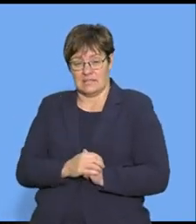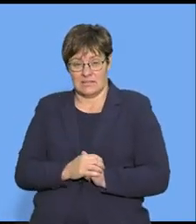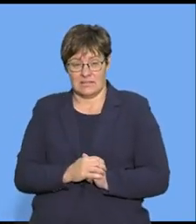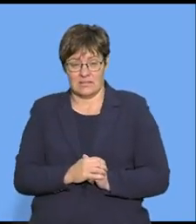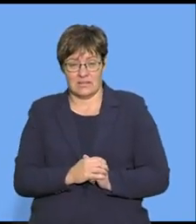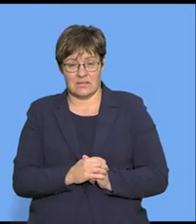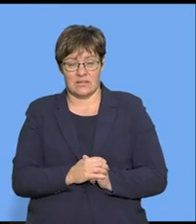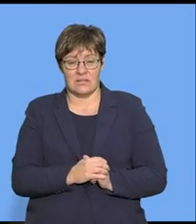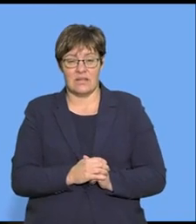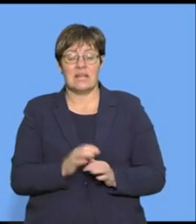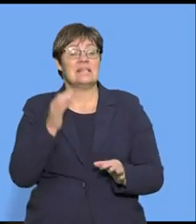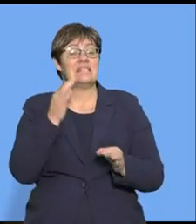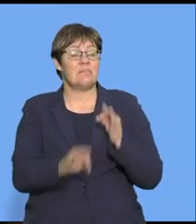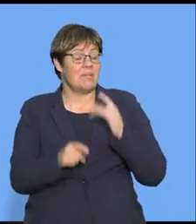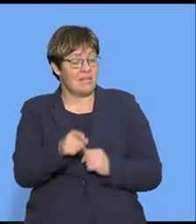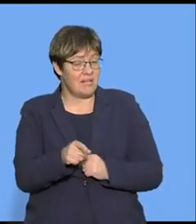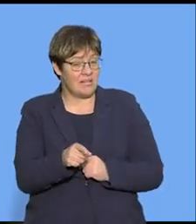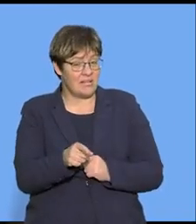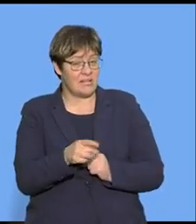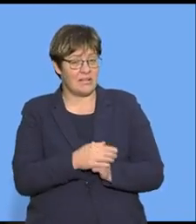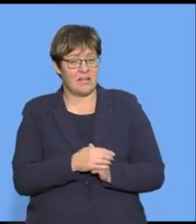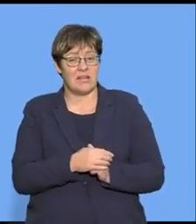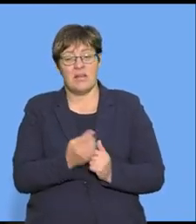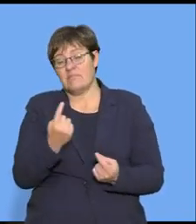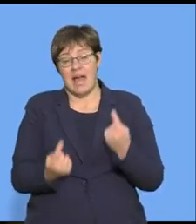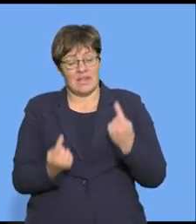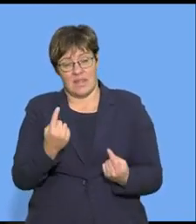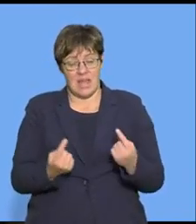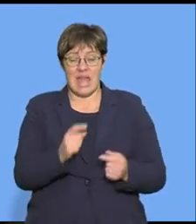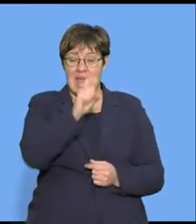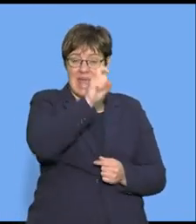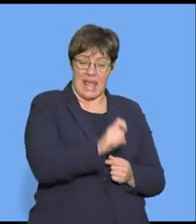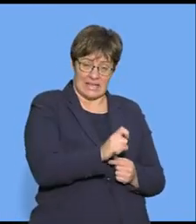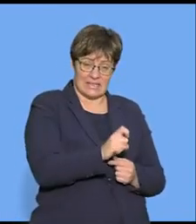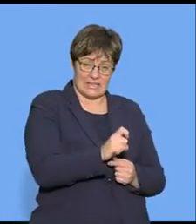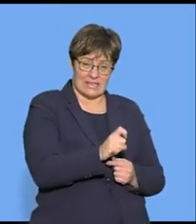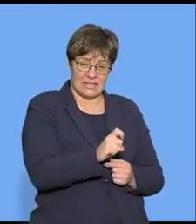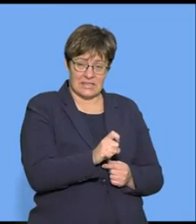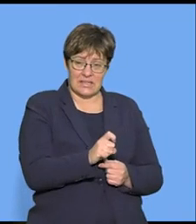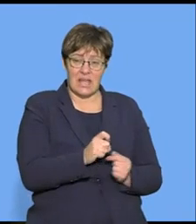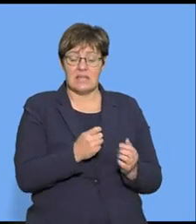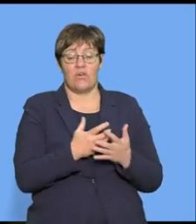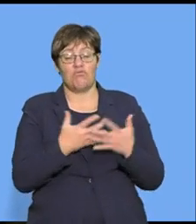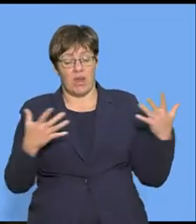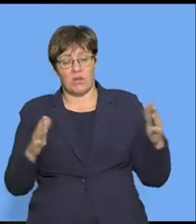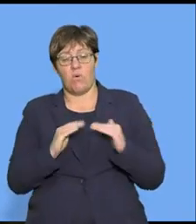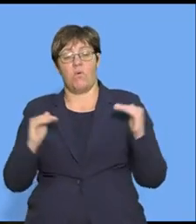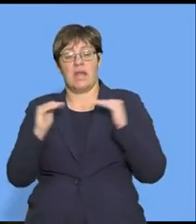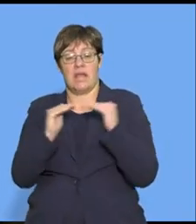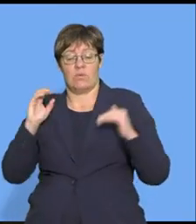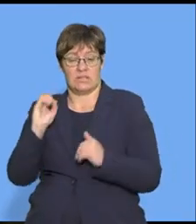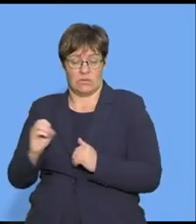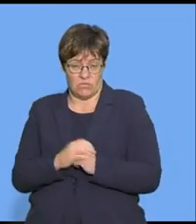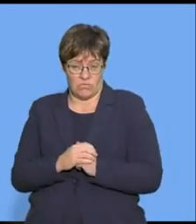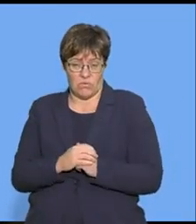this will be either x is going to be greater or equal to 0, or you can